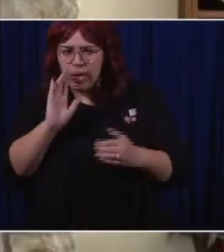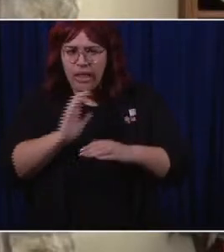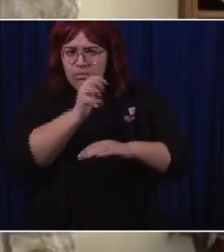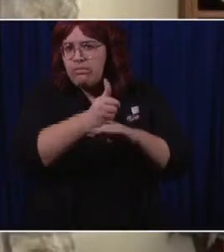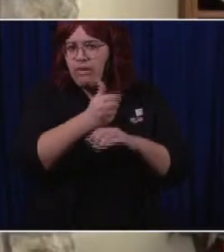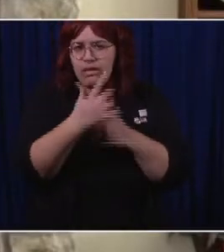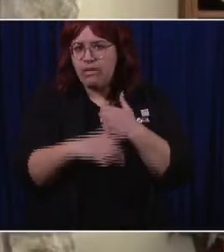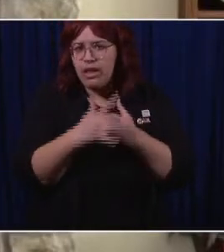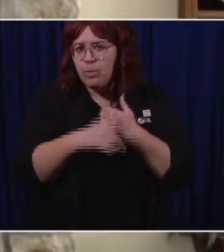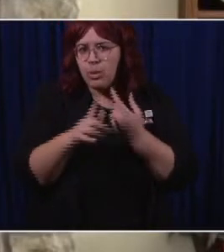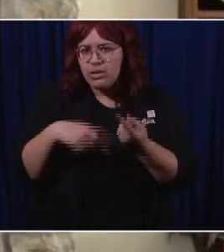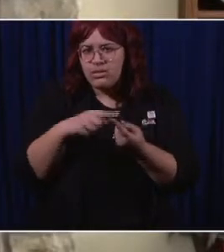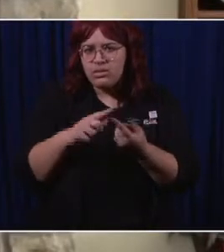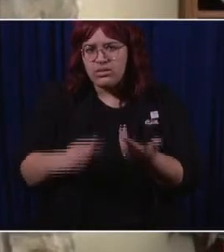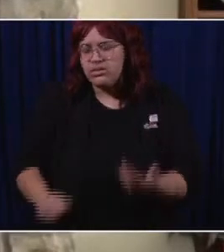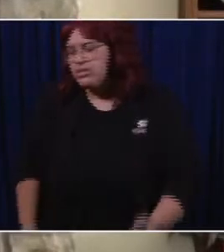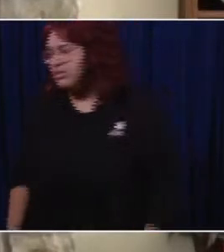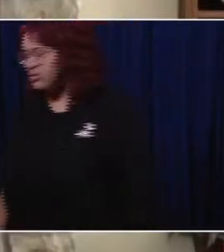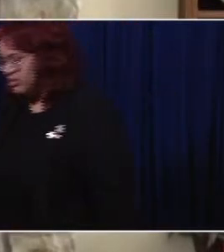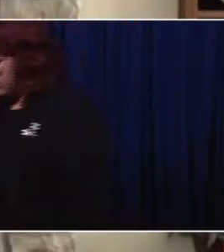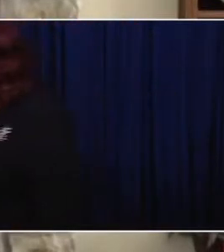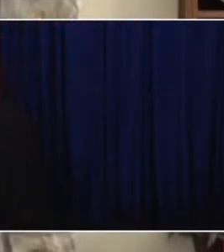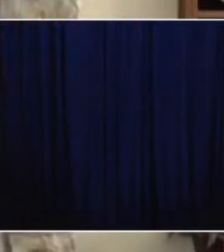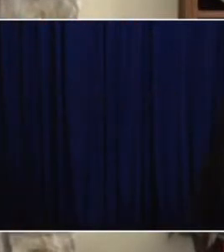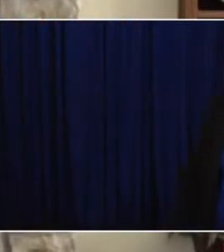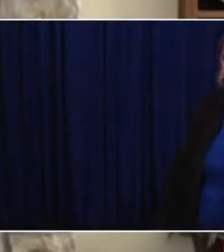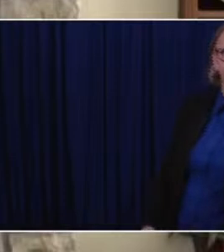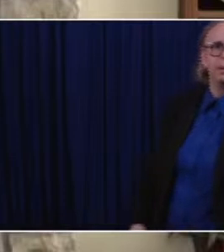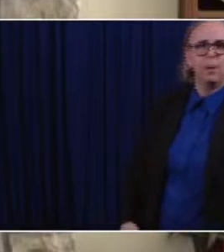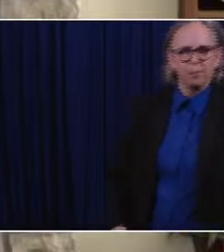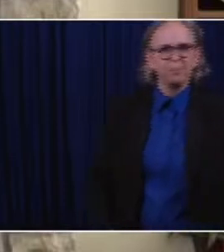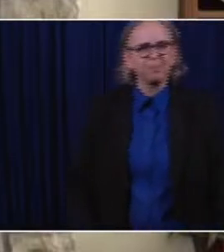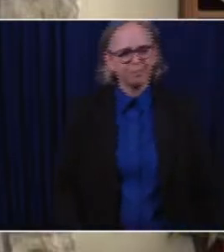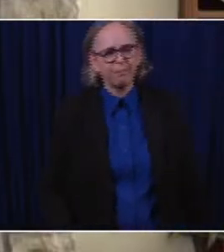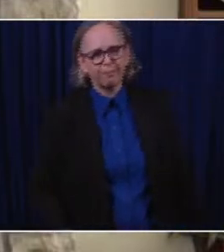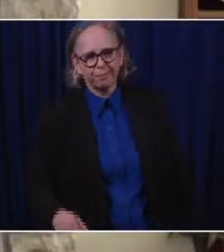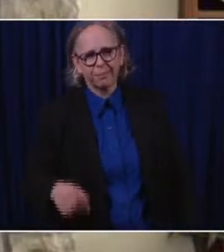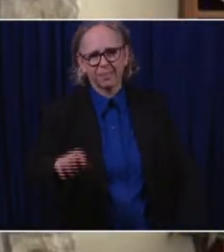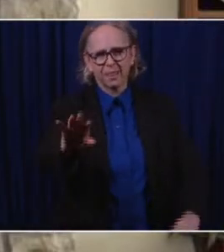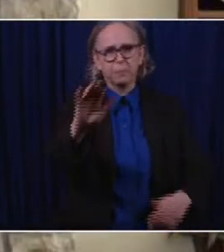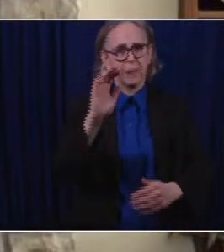morning to see if we're still on track. We were aiming around